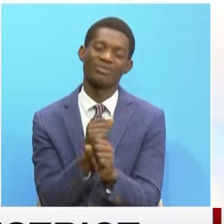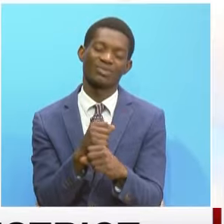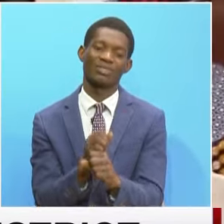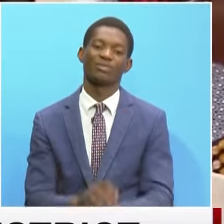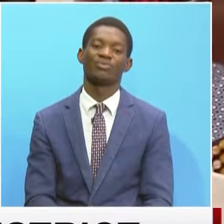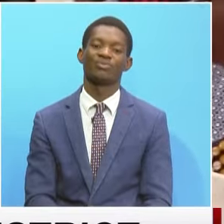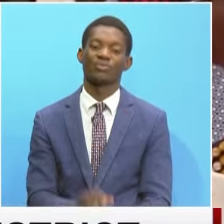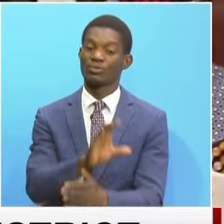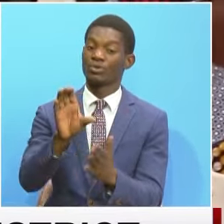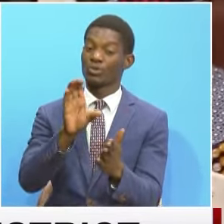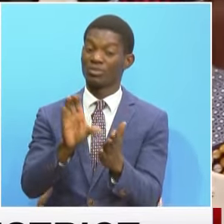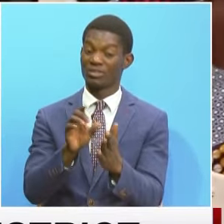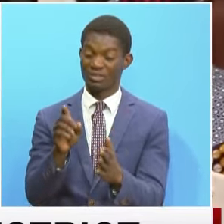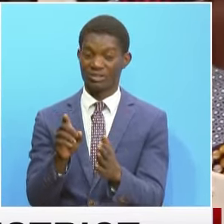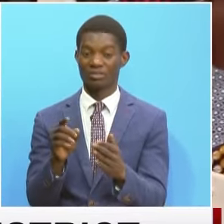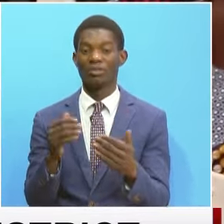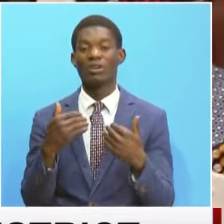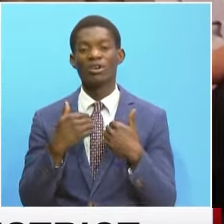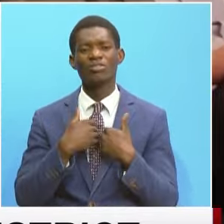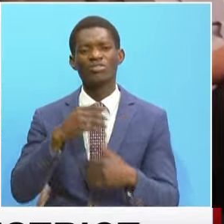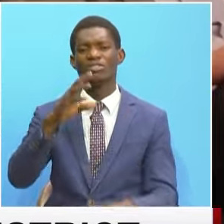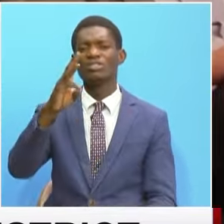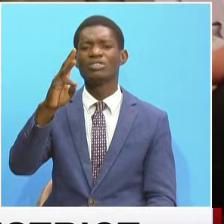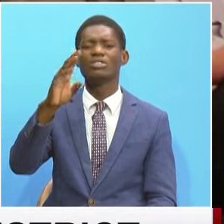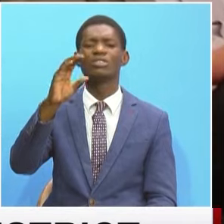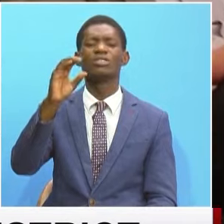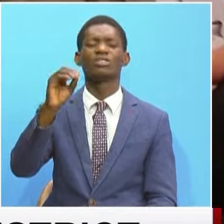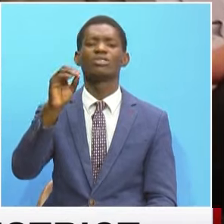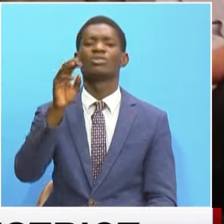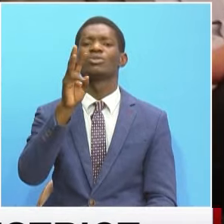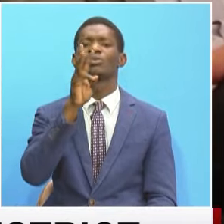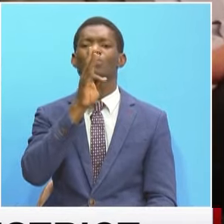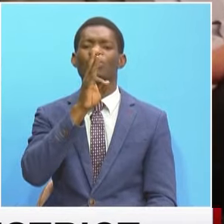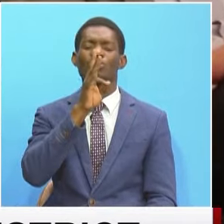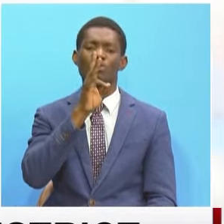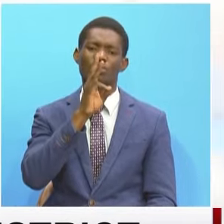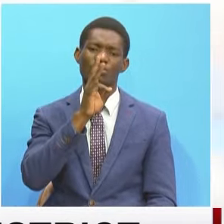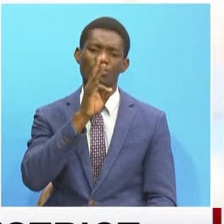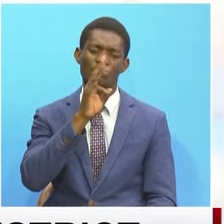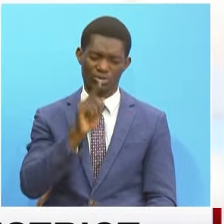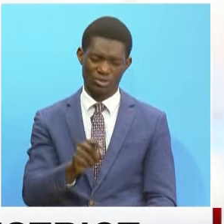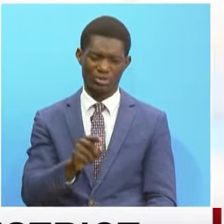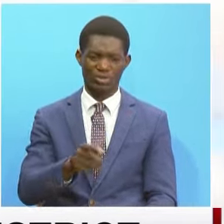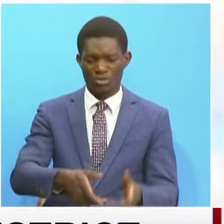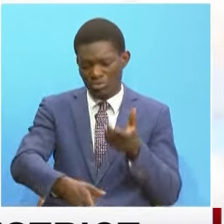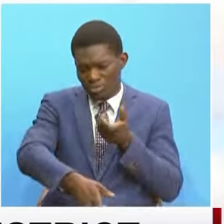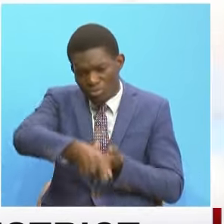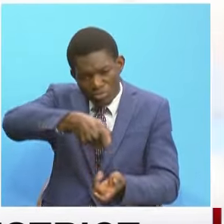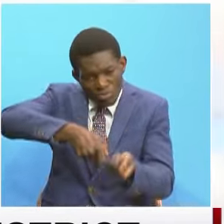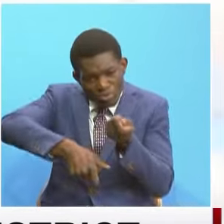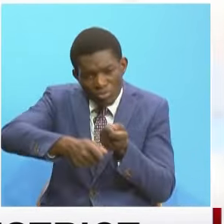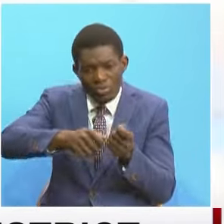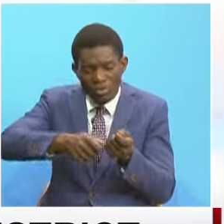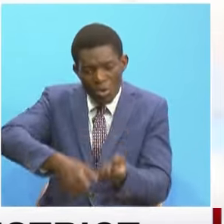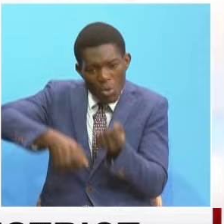upgrades of boreholes from ordinary boreholes to become solar-driven boreholes. The idea is to have more water for the